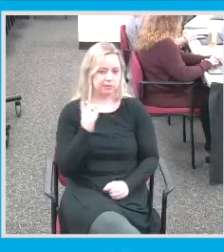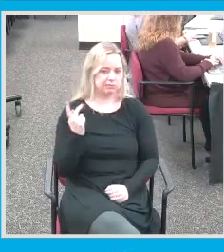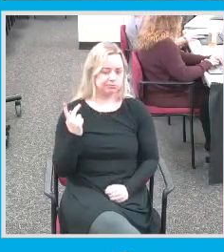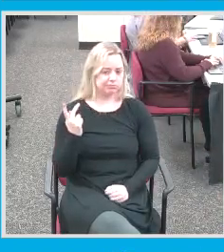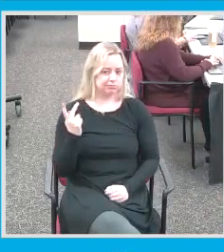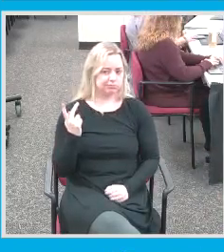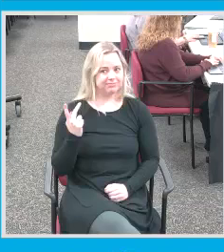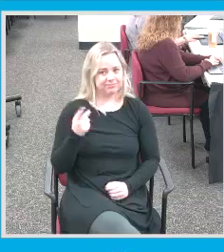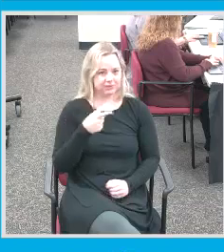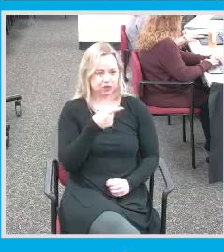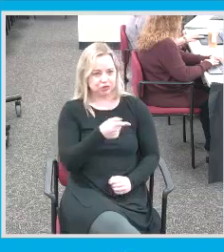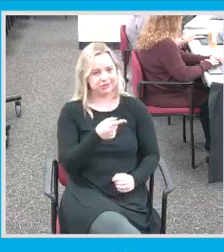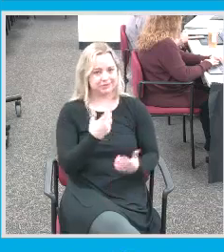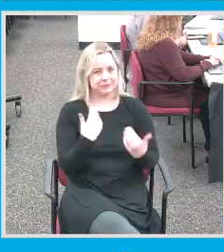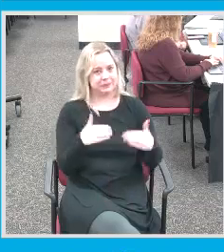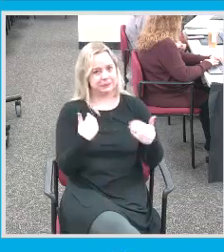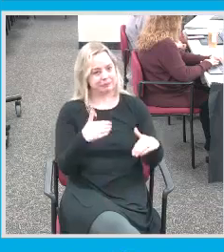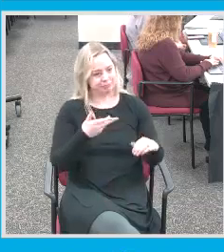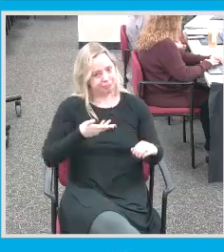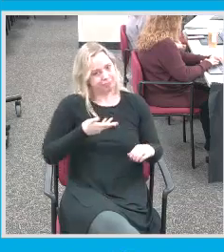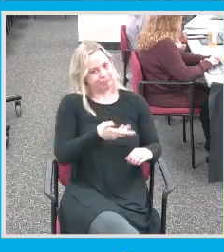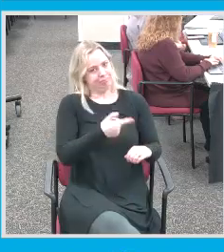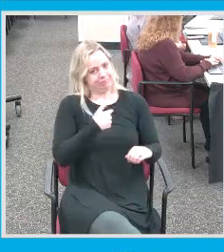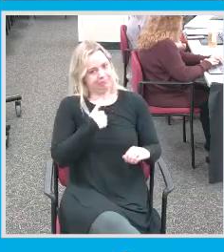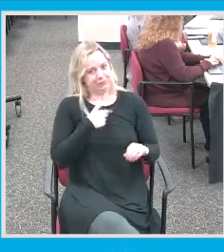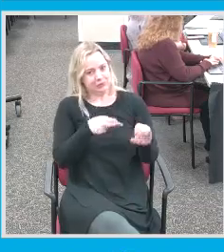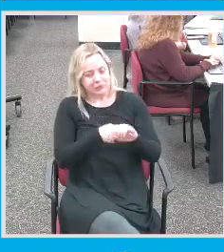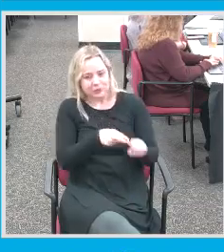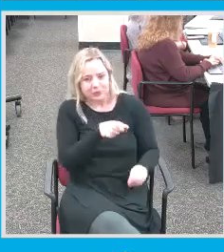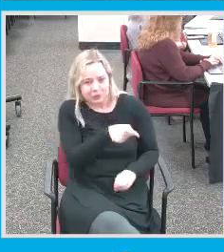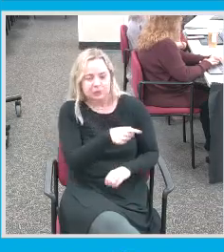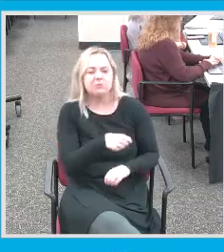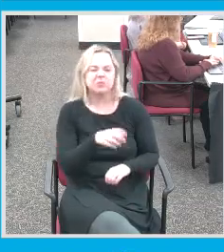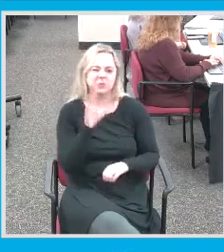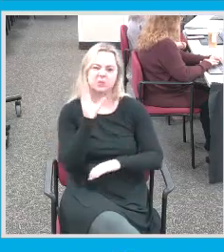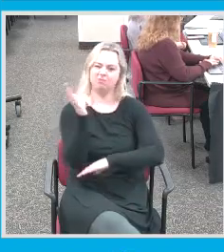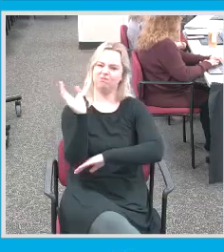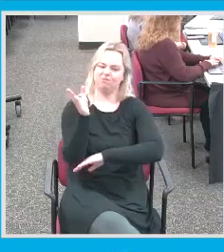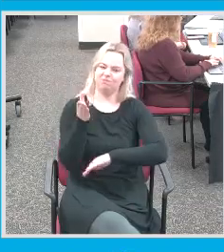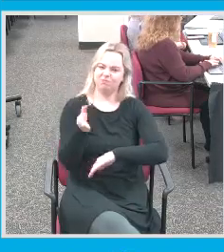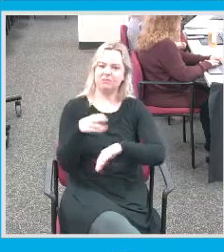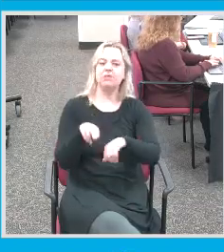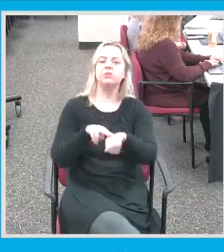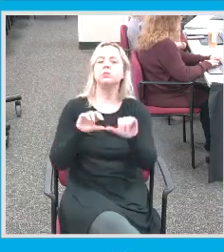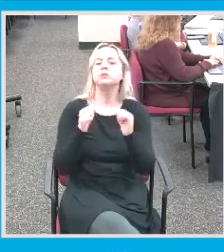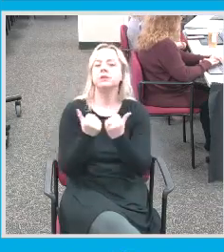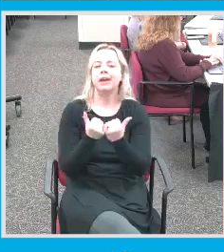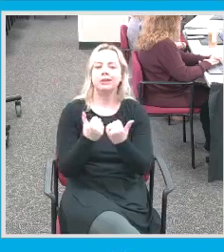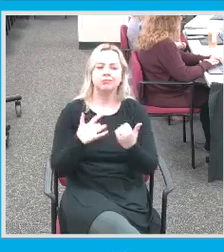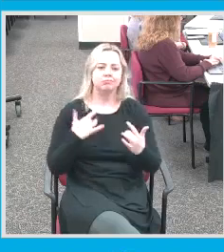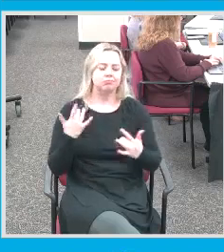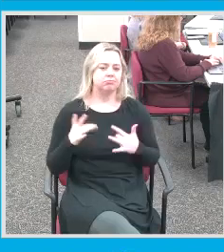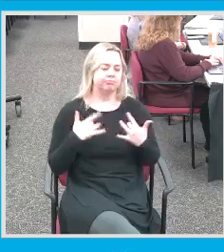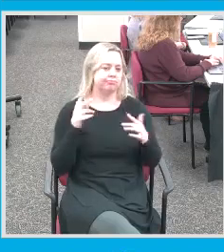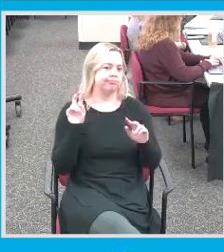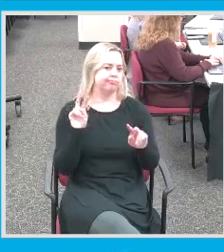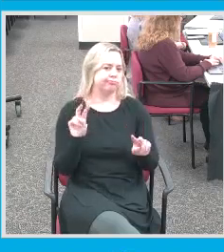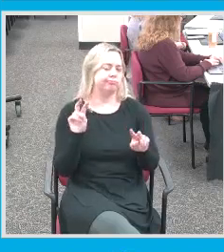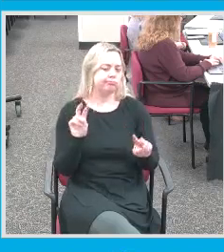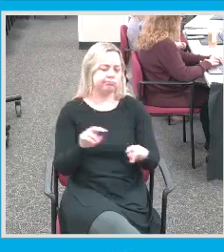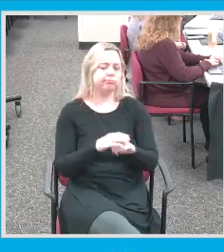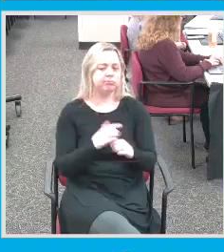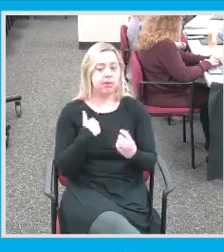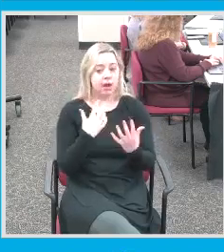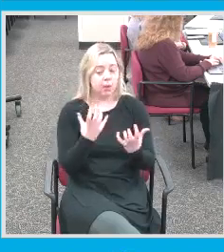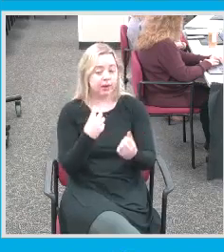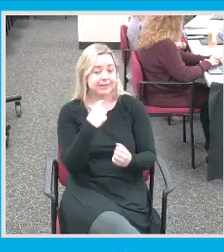graciously included me in that we will make a presentation to that National Association. We're excited about that. We'd love to tell you details